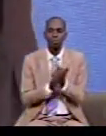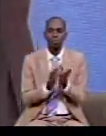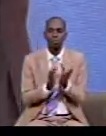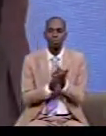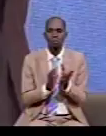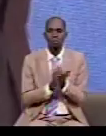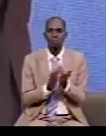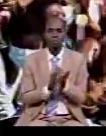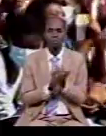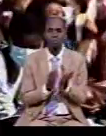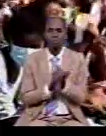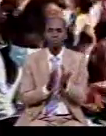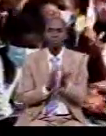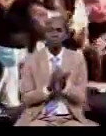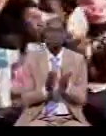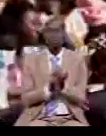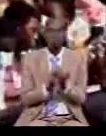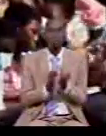yet.